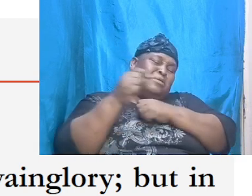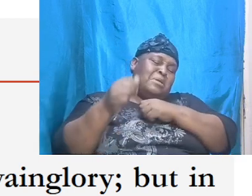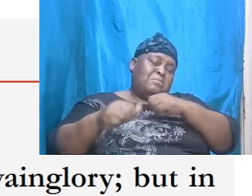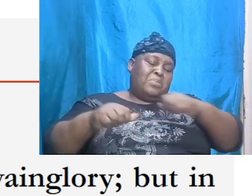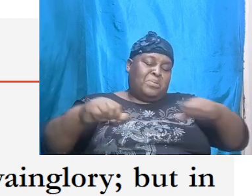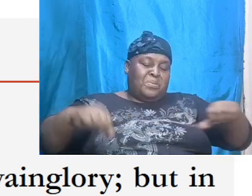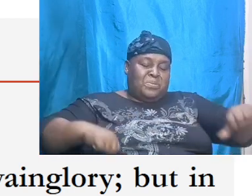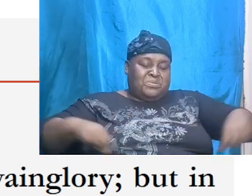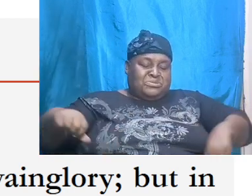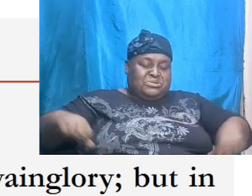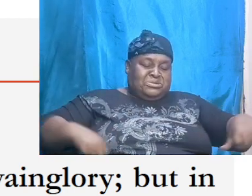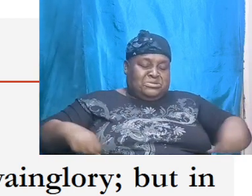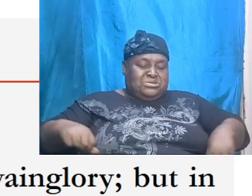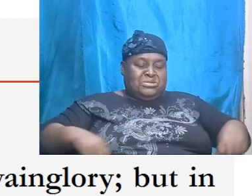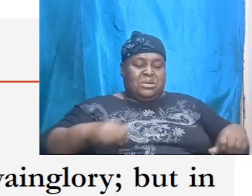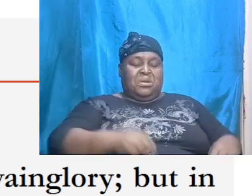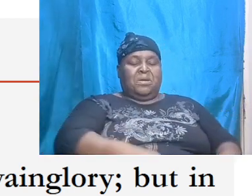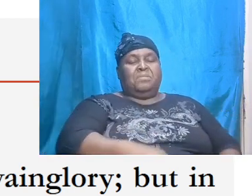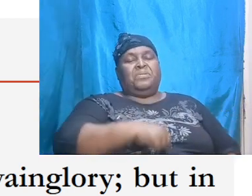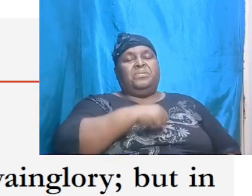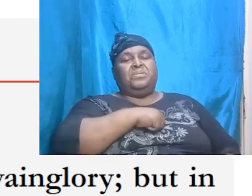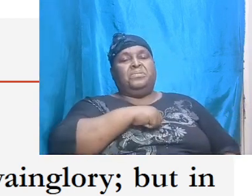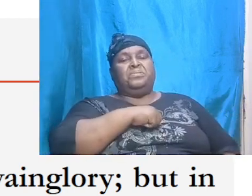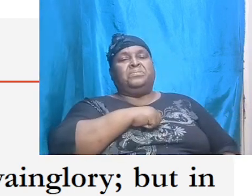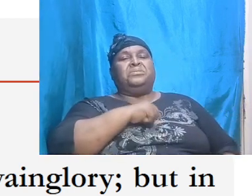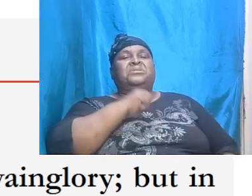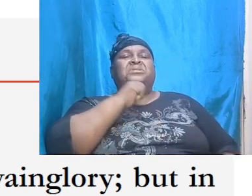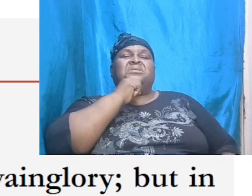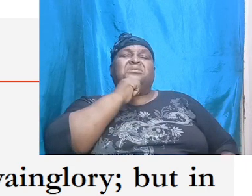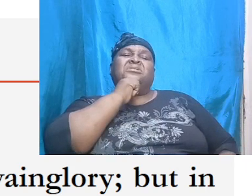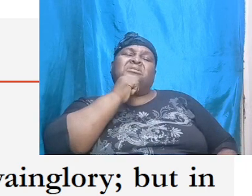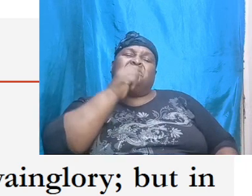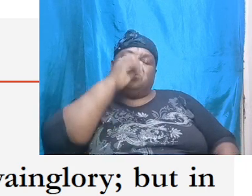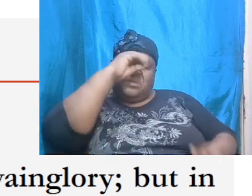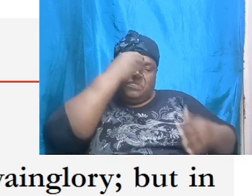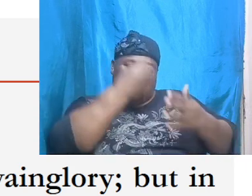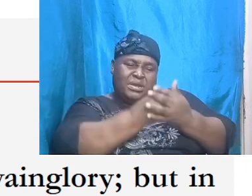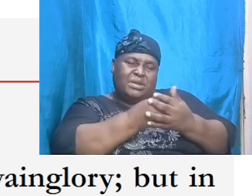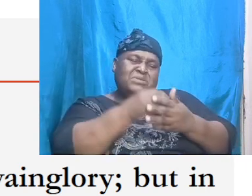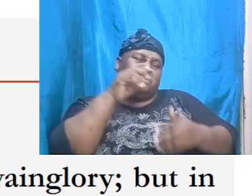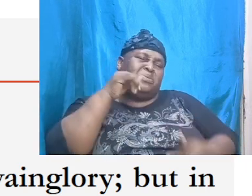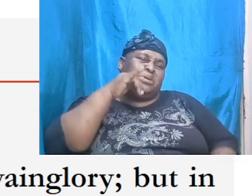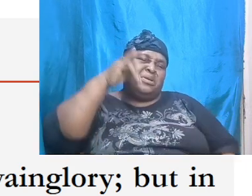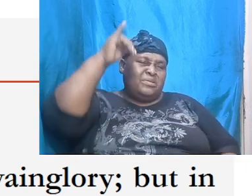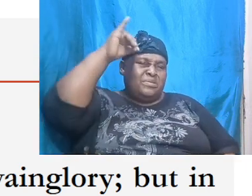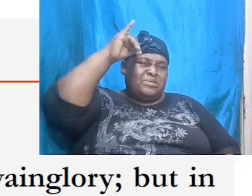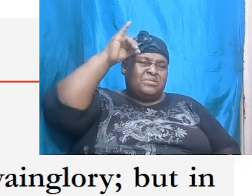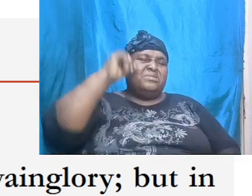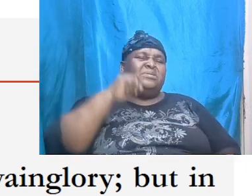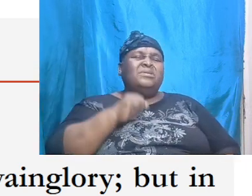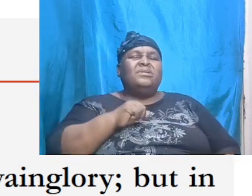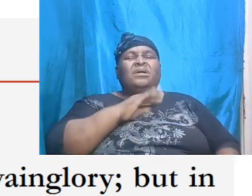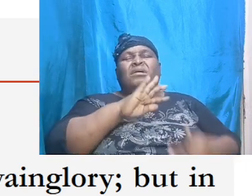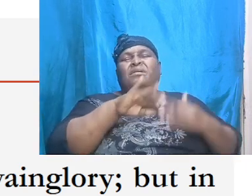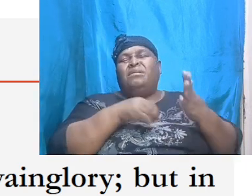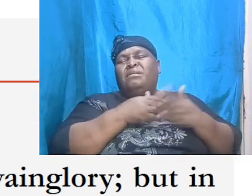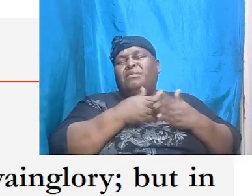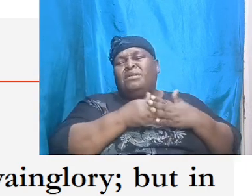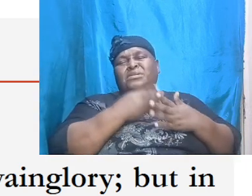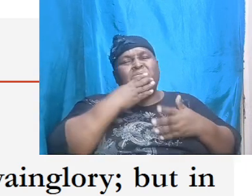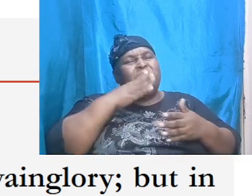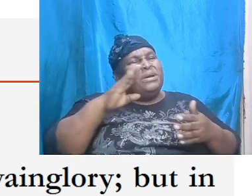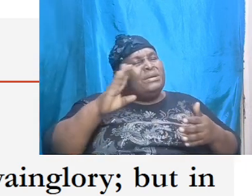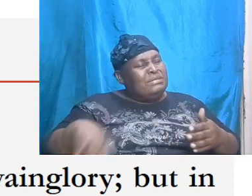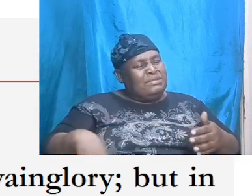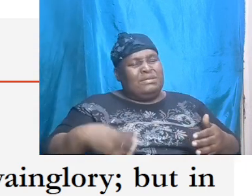boasters, proud, blasphemers, disobedient to parents, unthankful, unholy, without natural affection, truce breakers, false accusers,